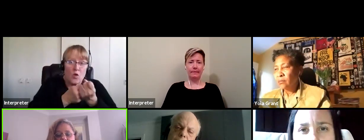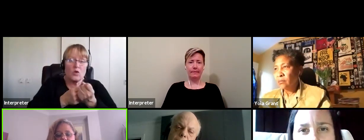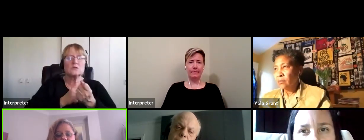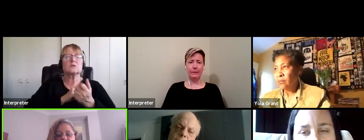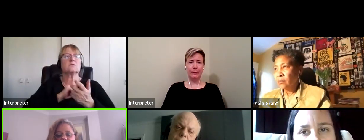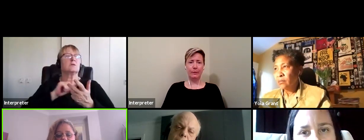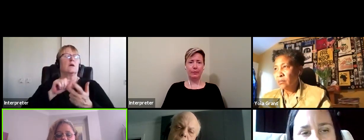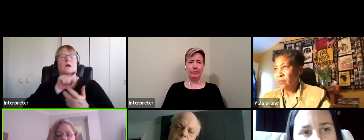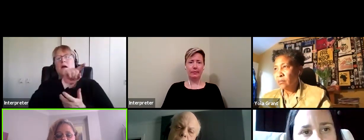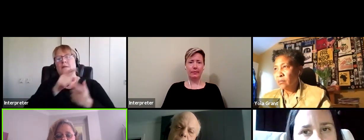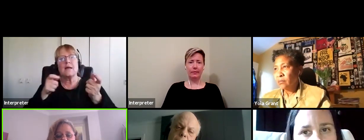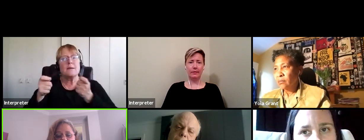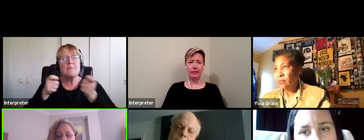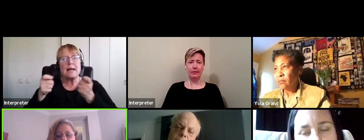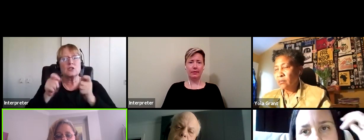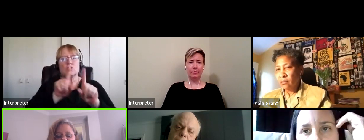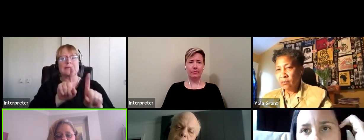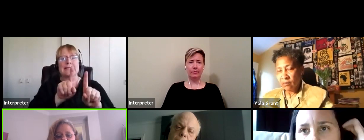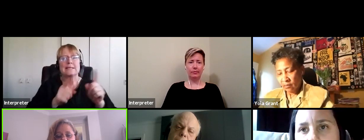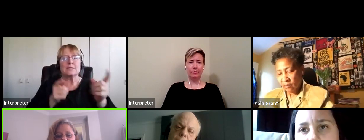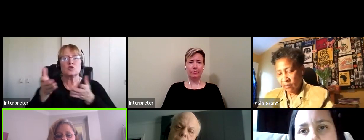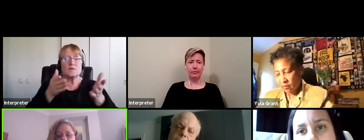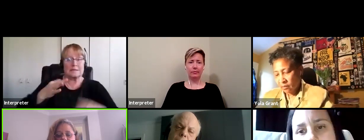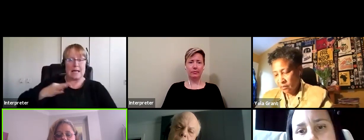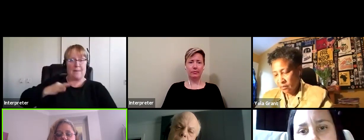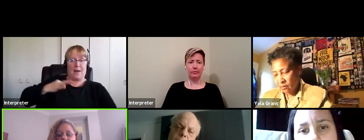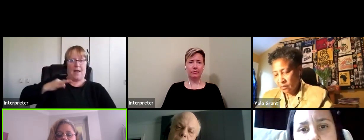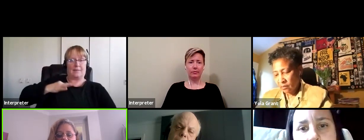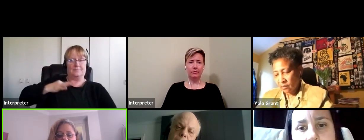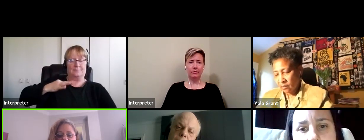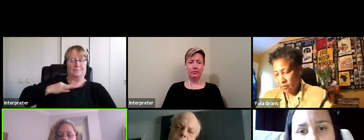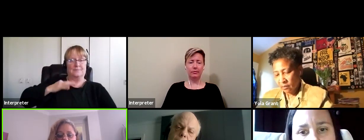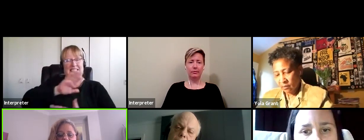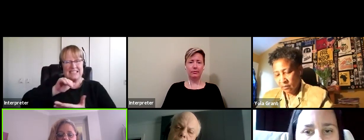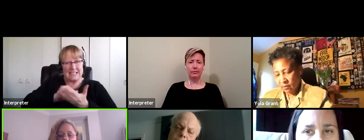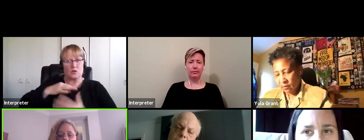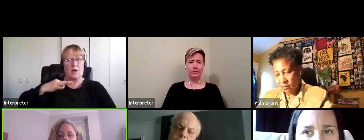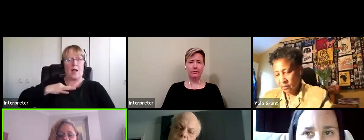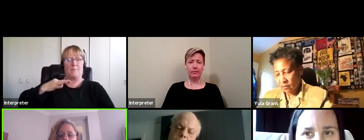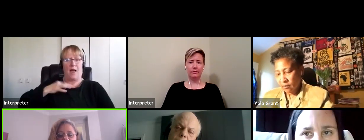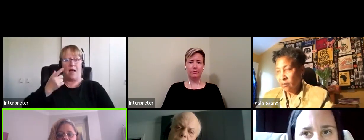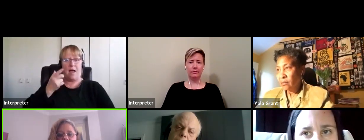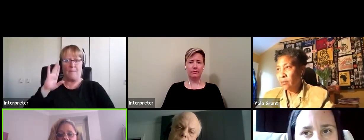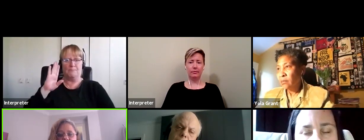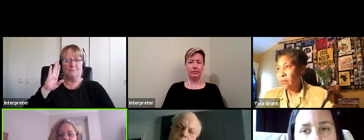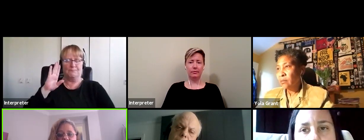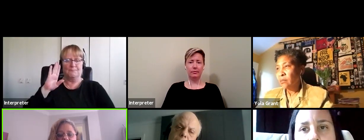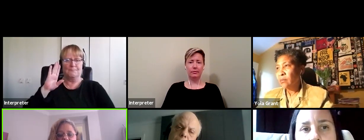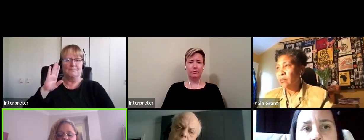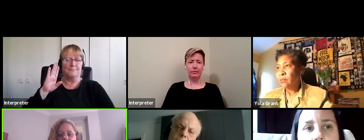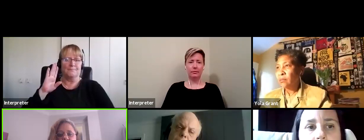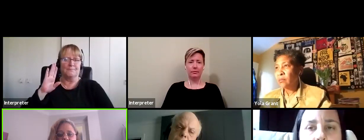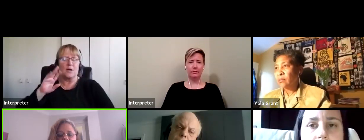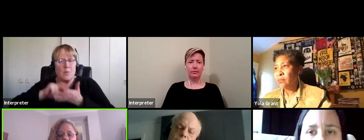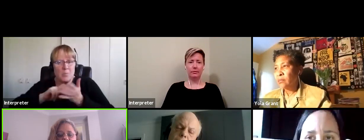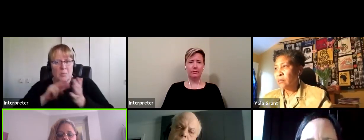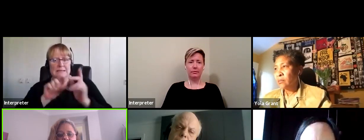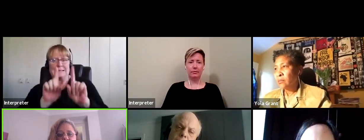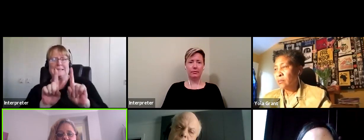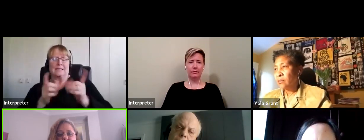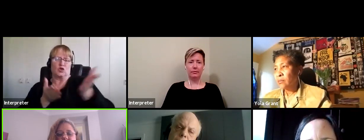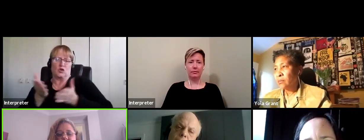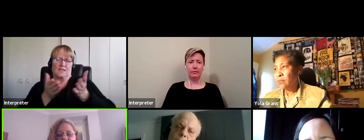and manages the Attendant Service Application Center, a centralized application hub for supportive housing and attendant services in the